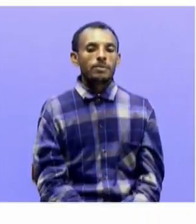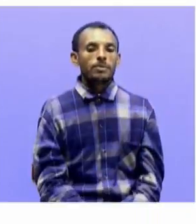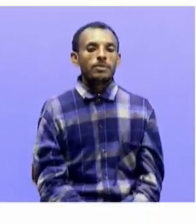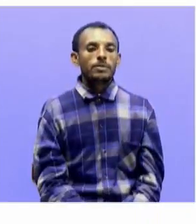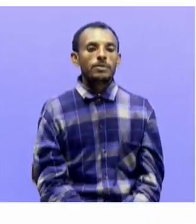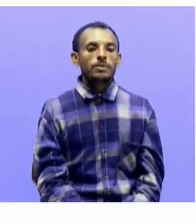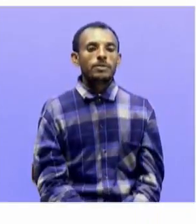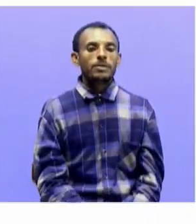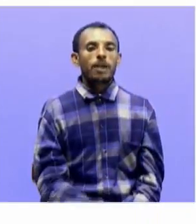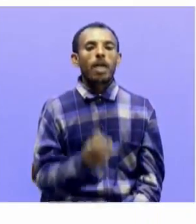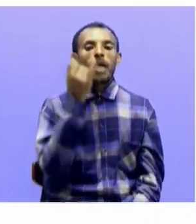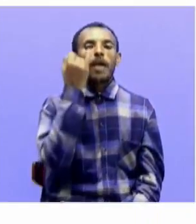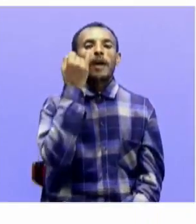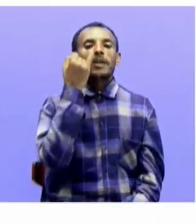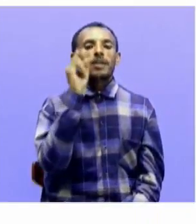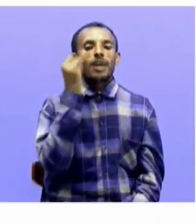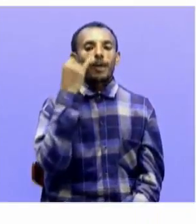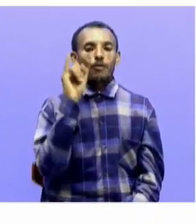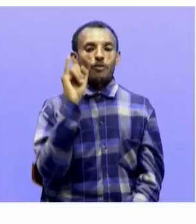If